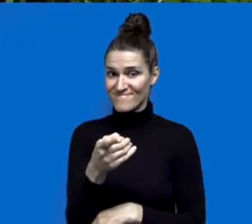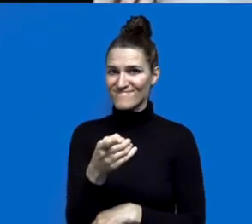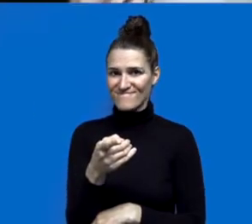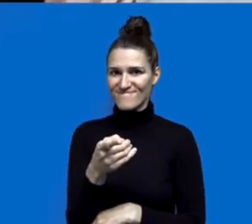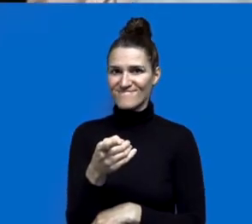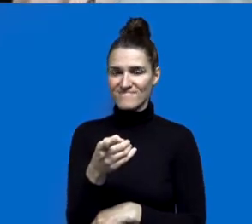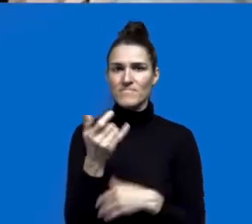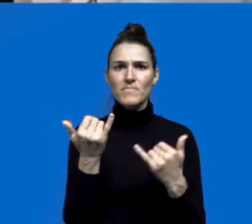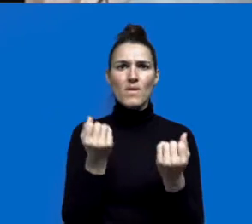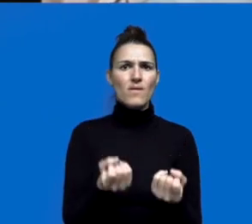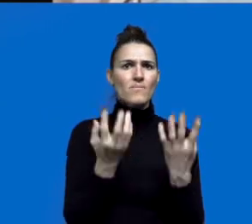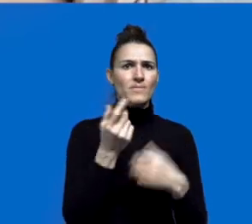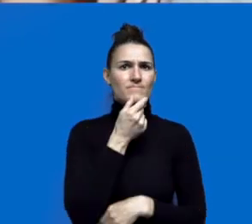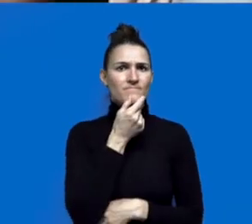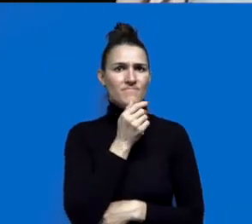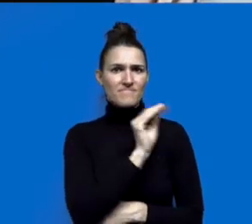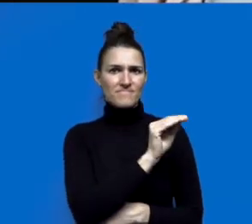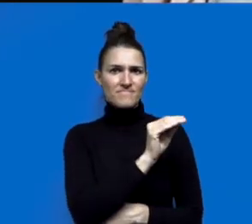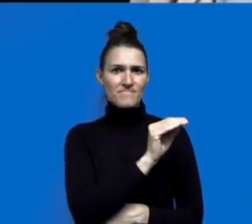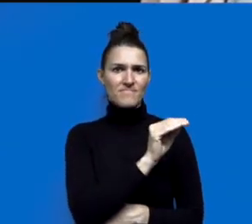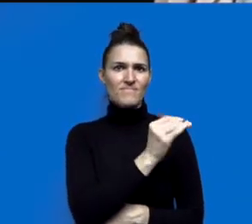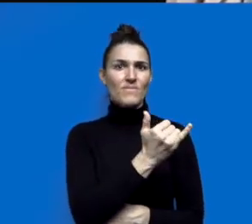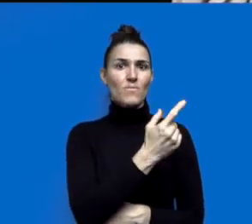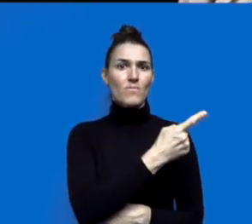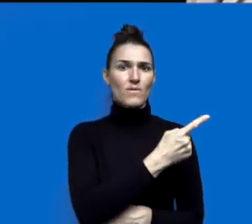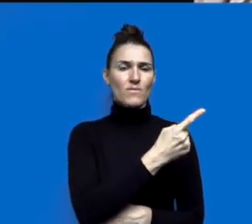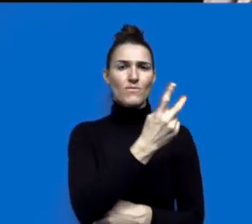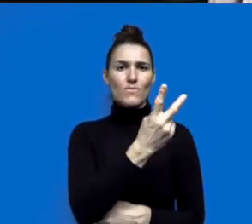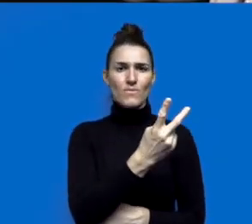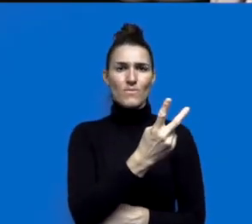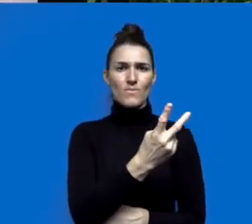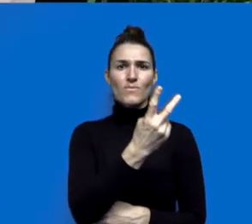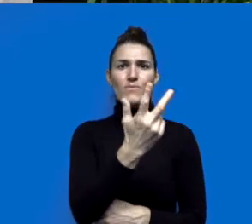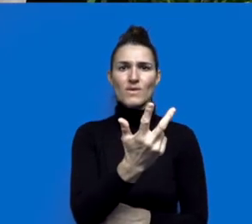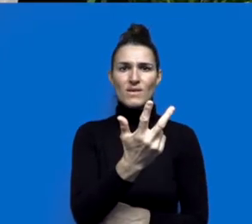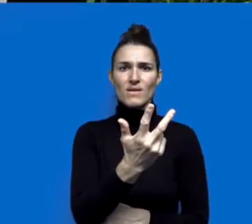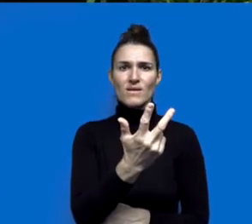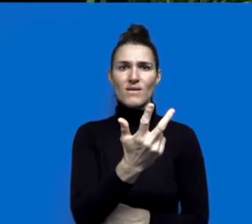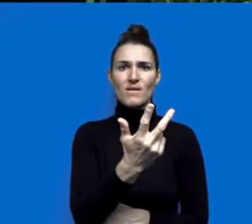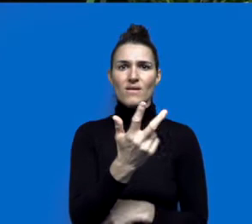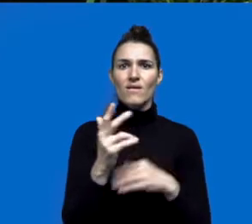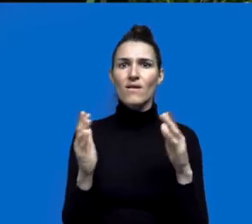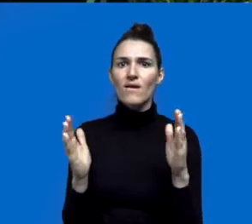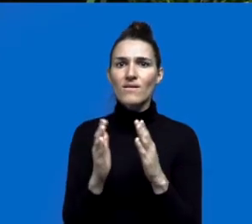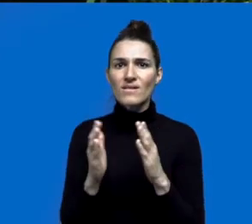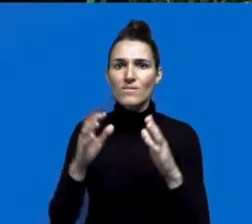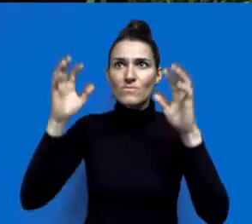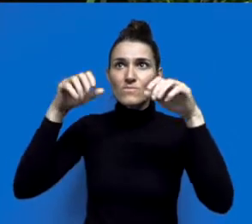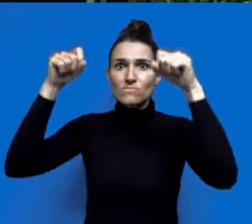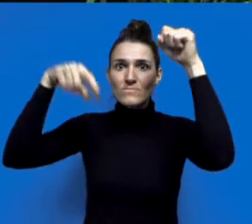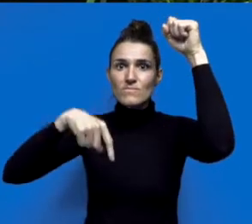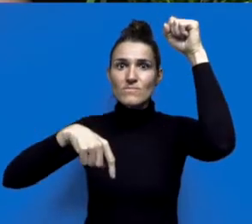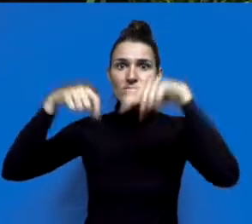And we have how many now? We have 1, 2, 3. 3